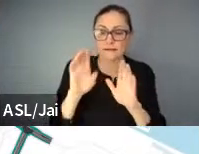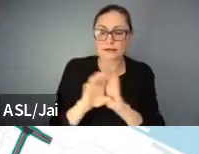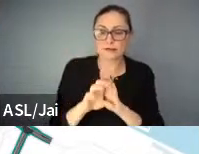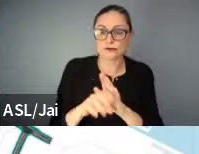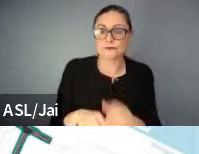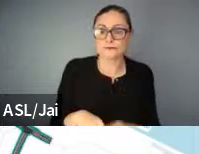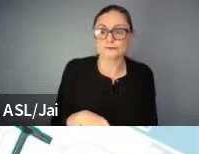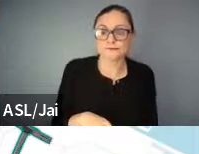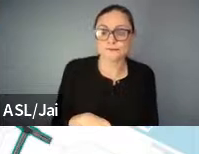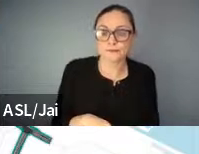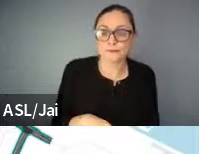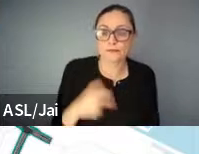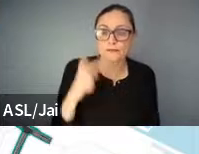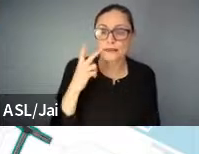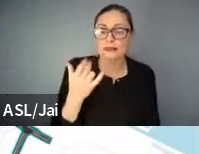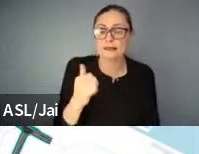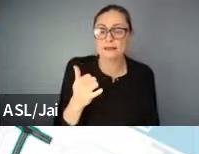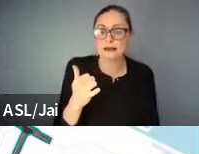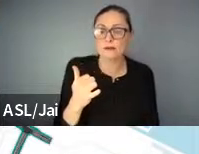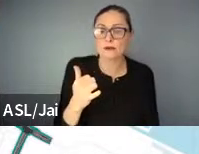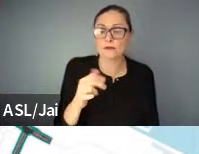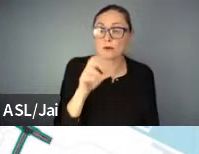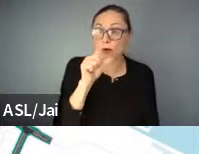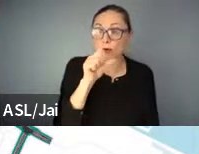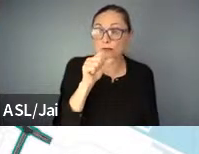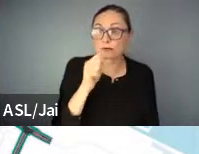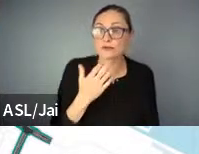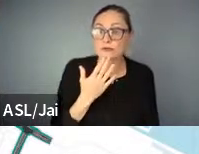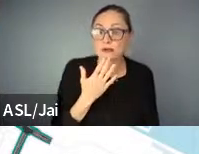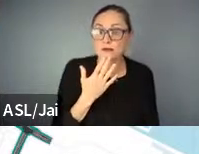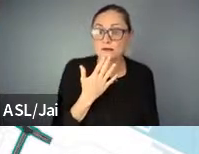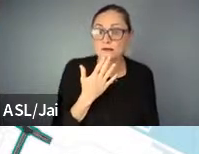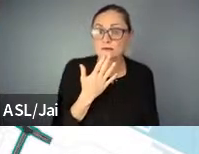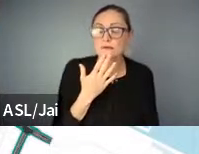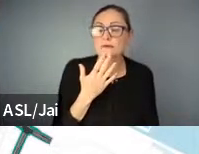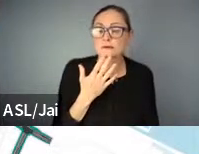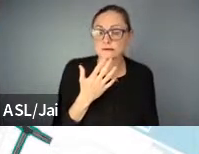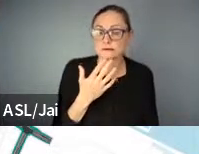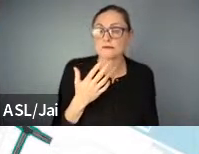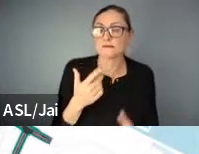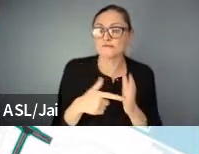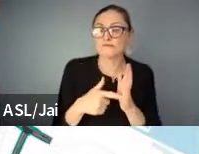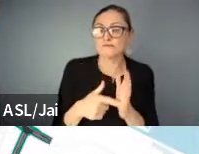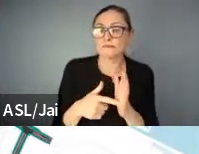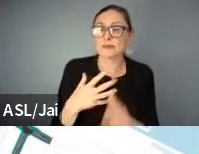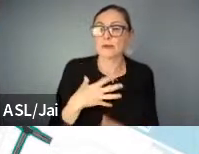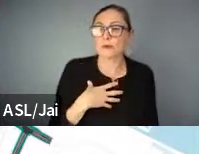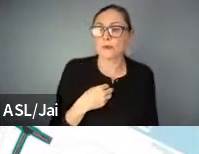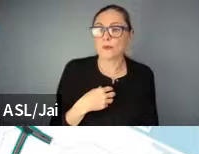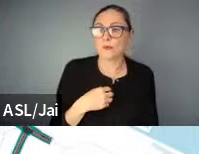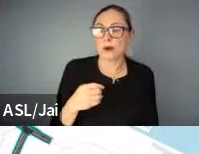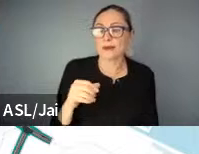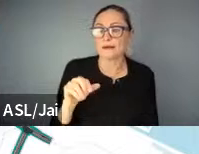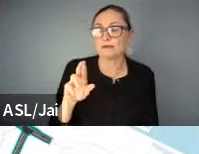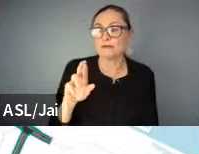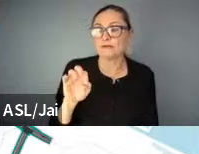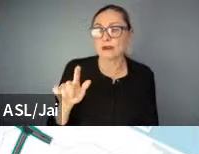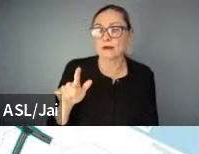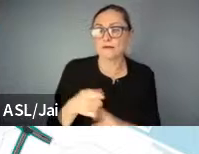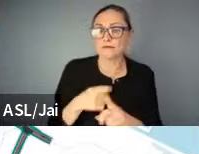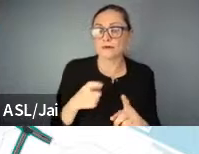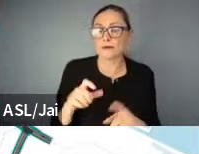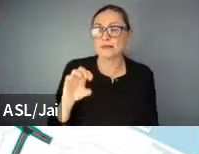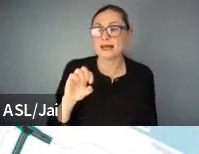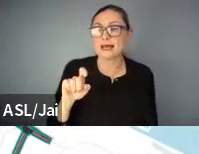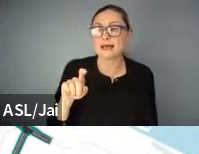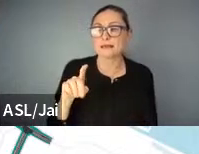the yellow or orange colored graphic reflecting the extension of light rail from the current Expo station